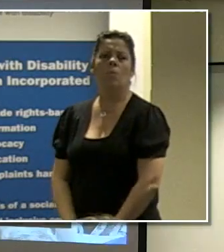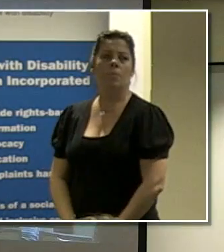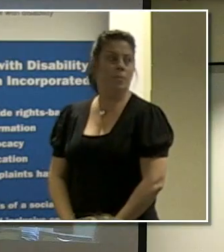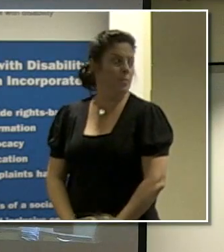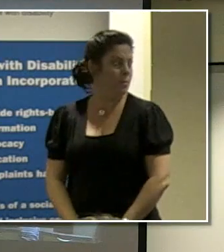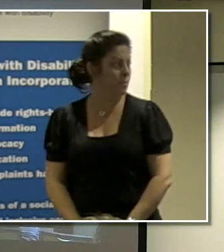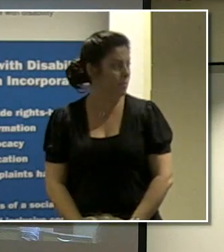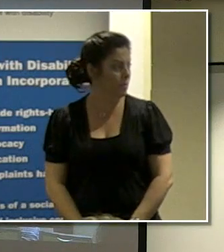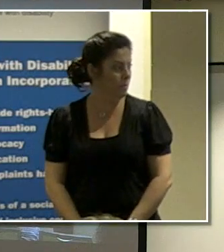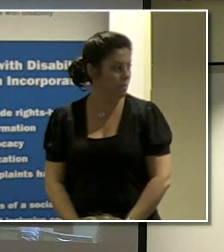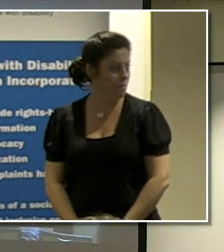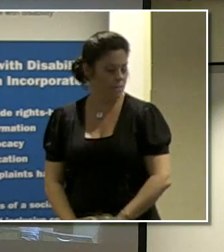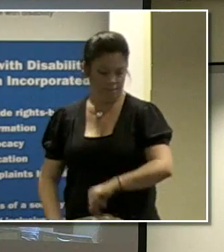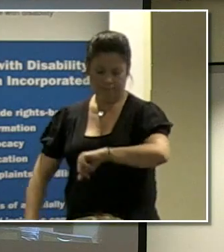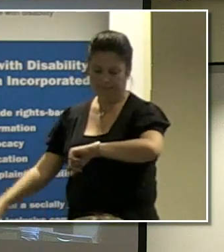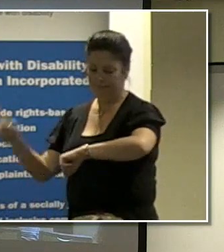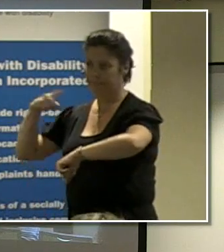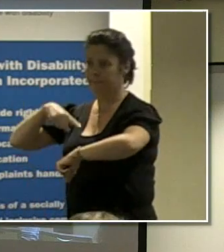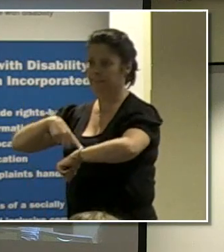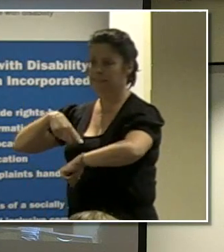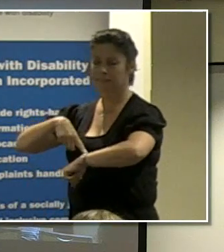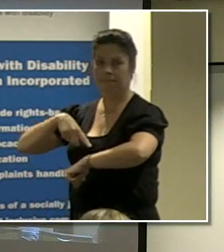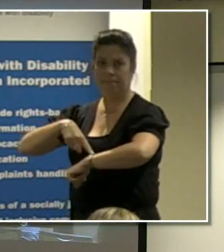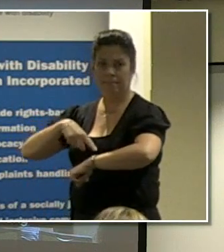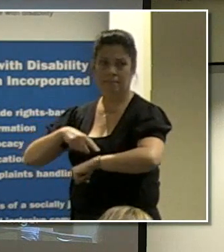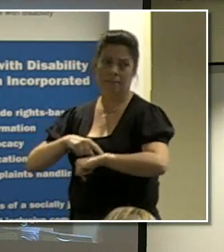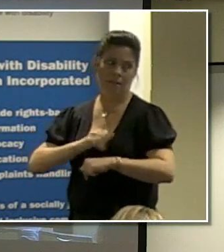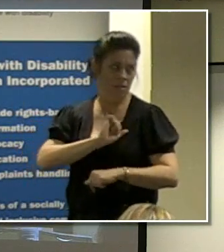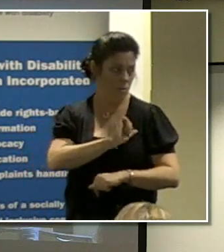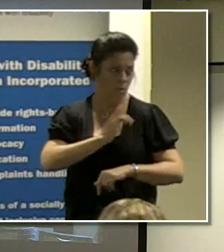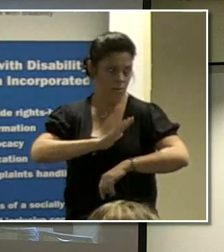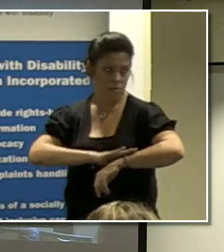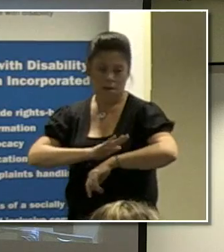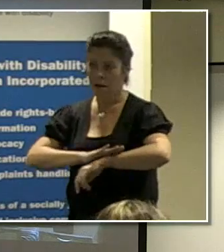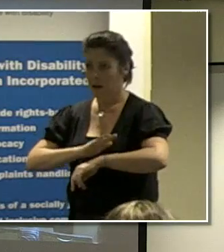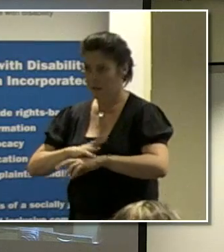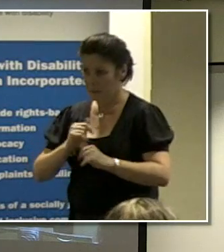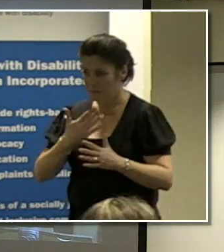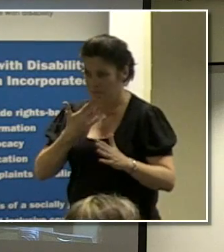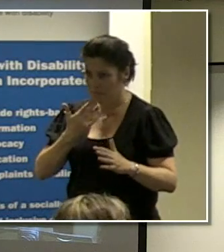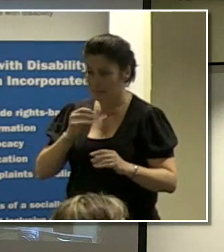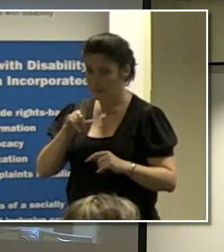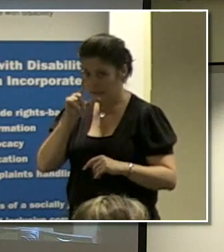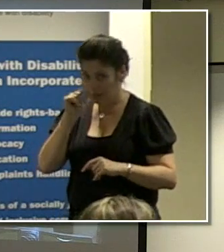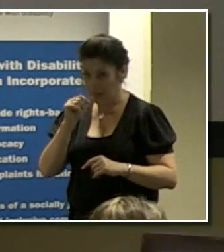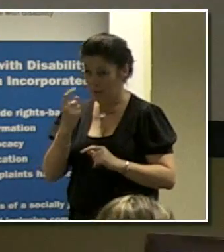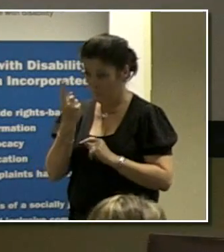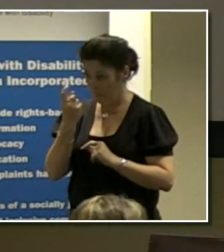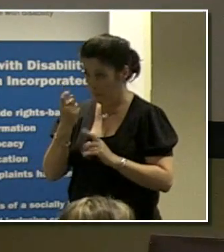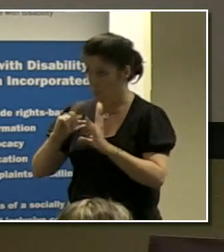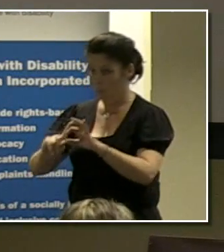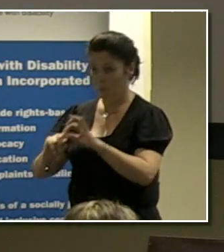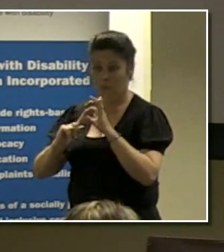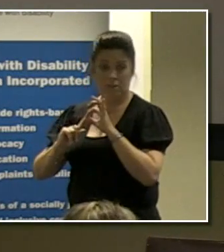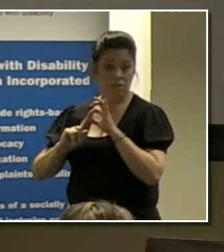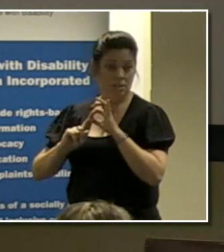The night is no longer young. I know that we've had a lot of your time, but if you've got time, I'd like to invite one more of